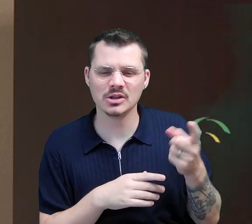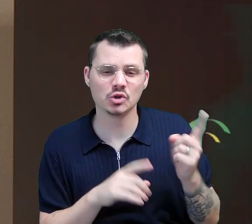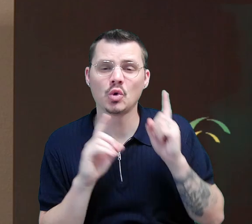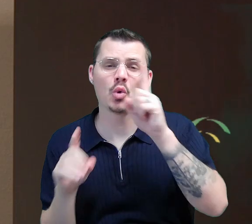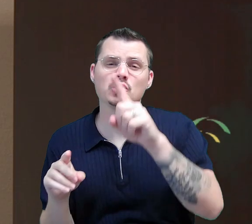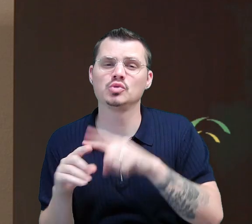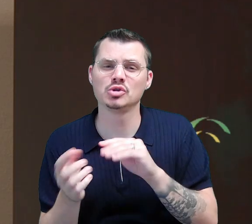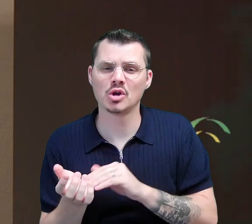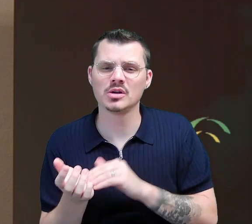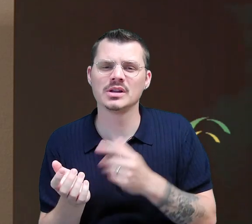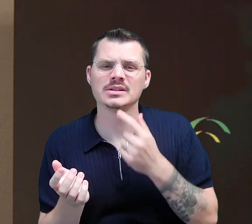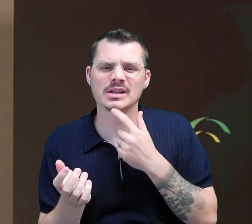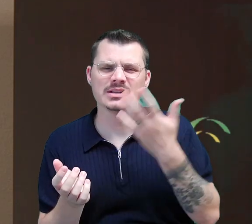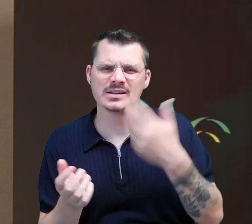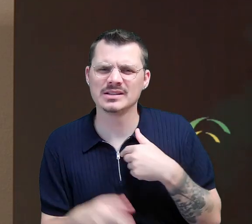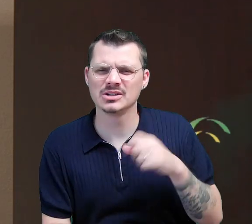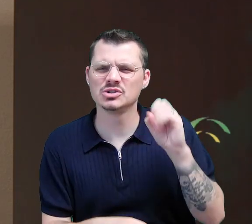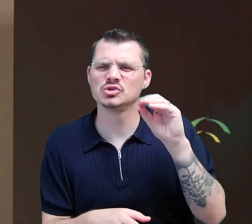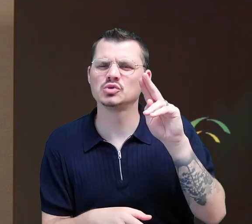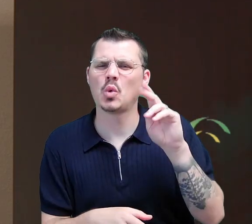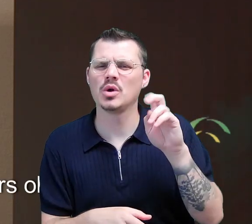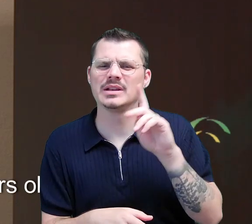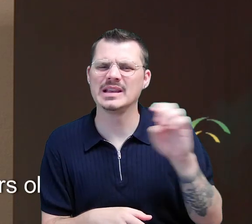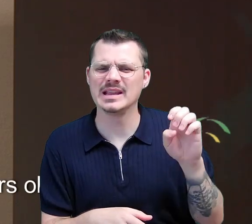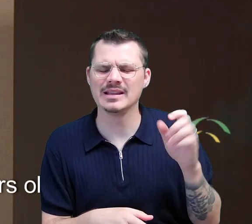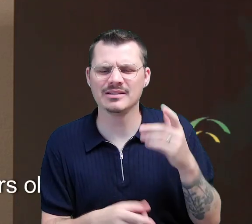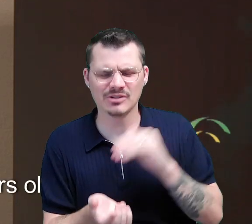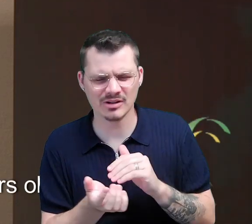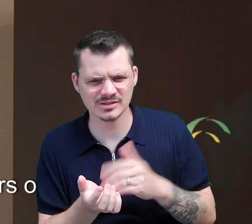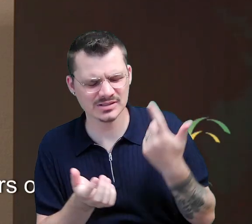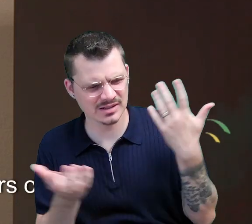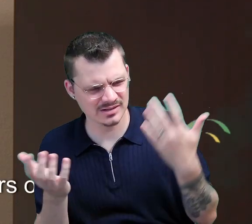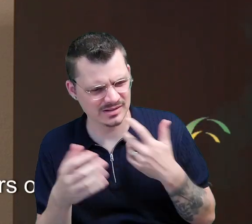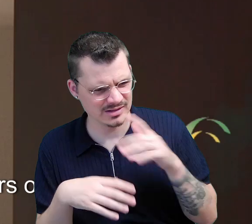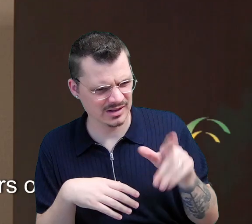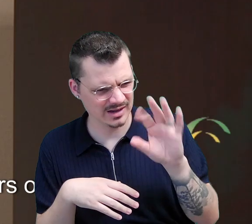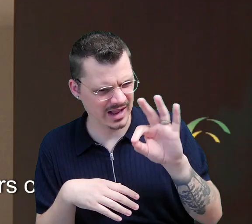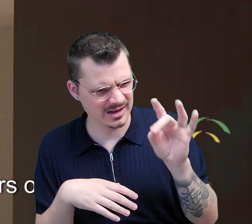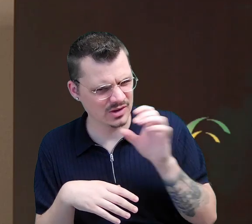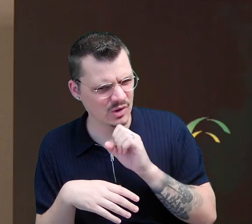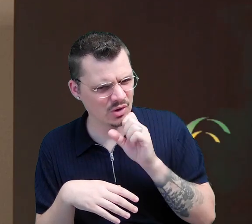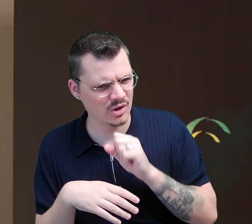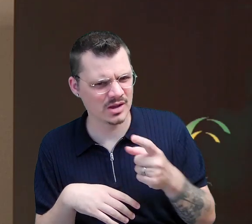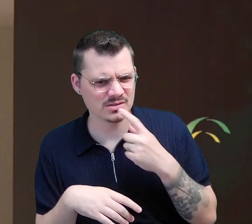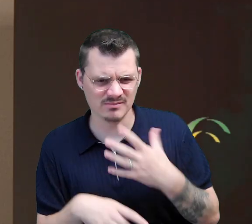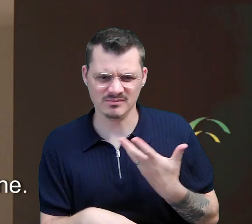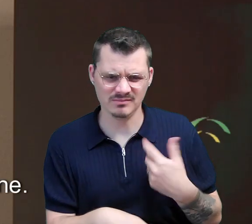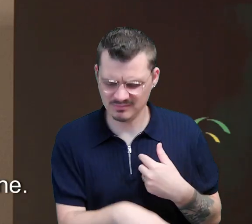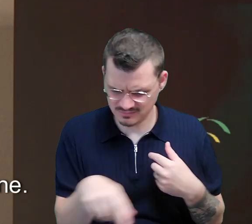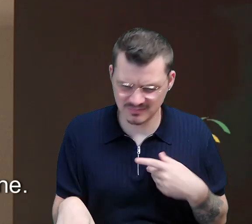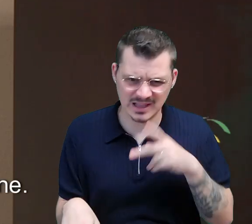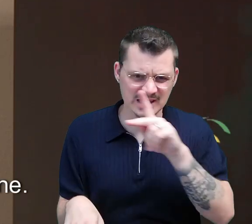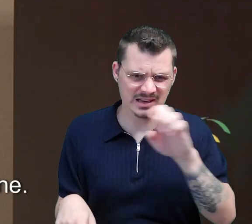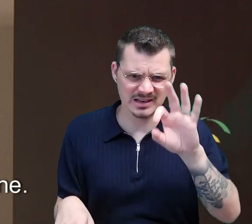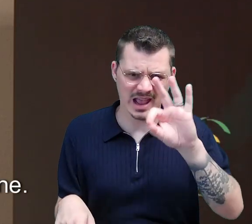Goes to his doctor and says, "Doc, I have a sore knee." And the doc says, "Well, you are 98 years old." And he says, "My other